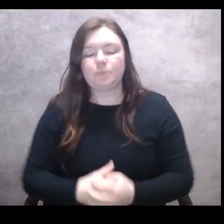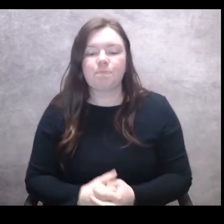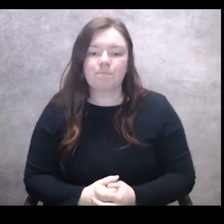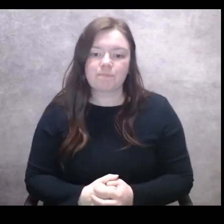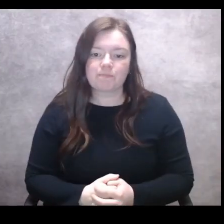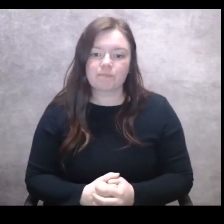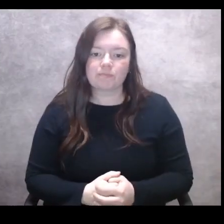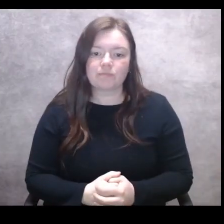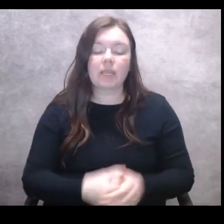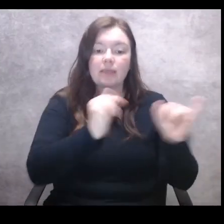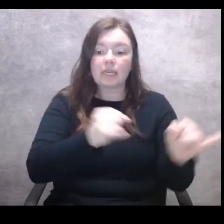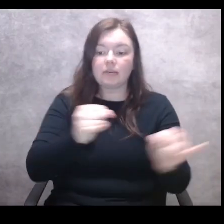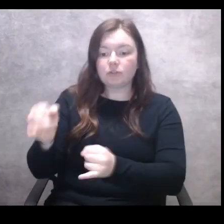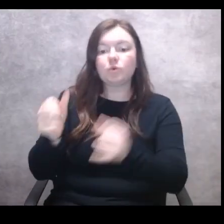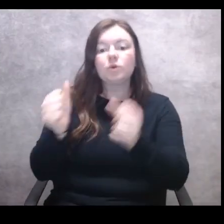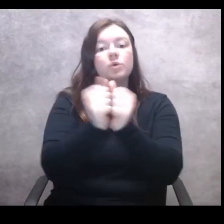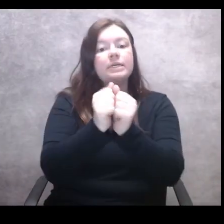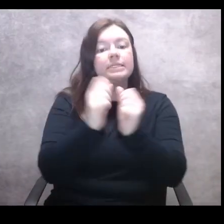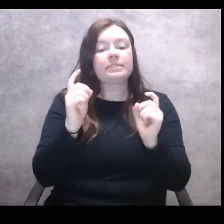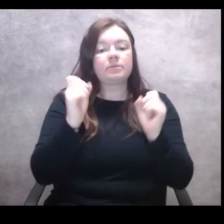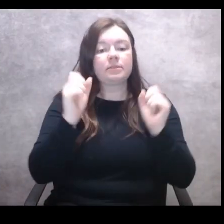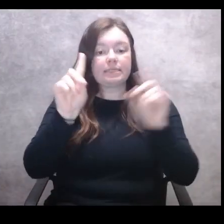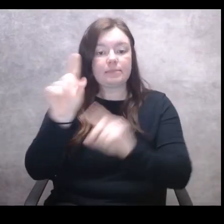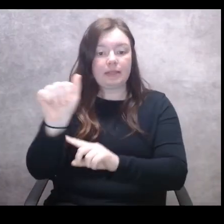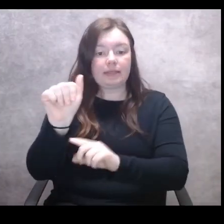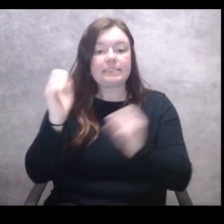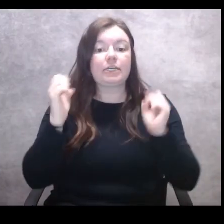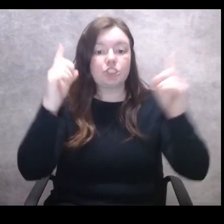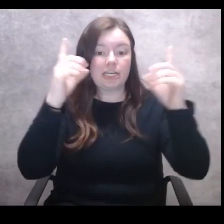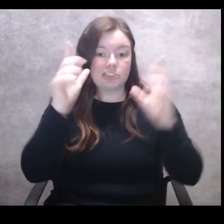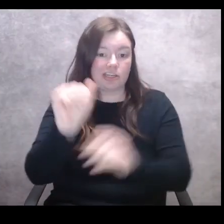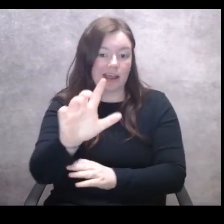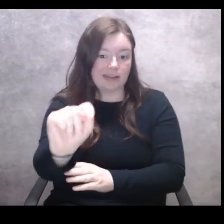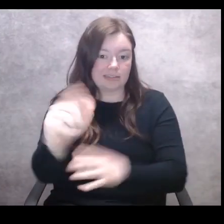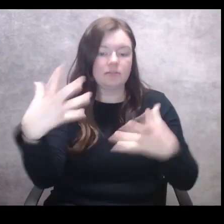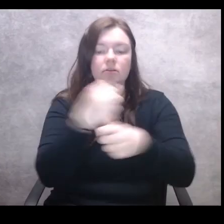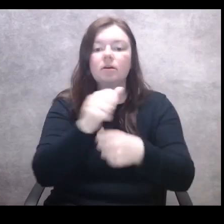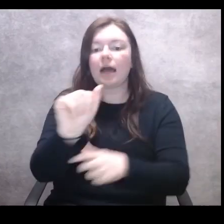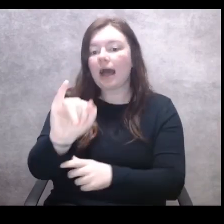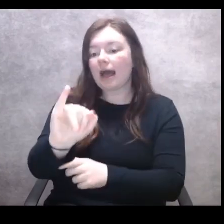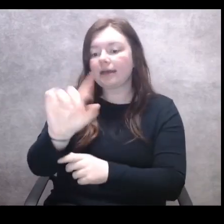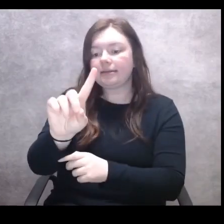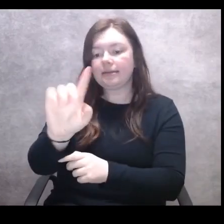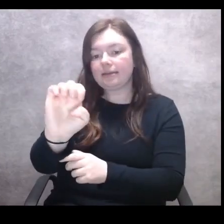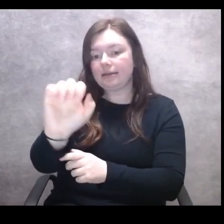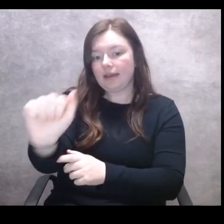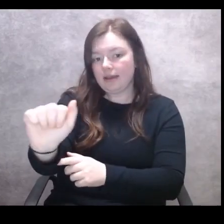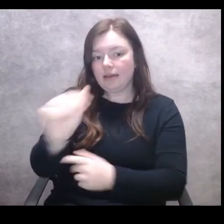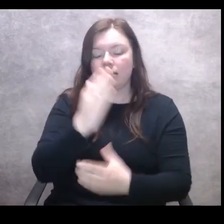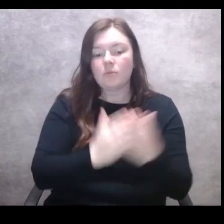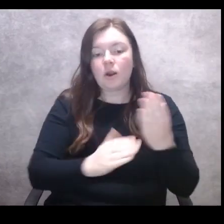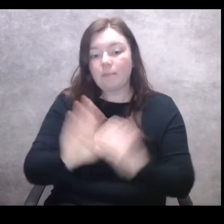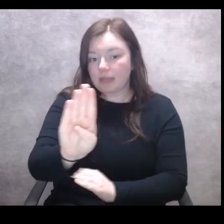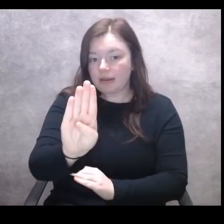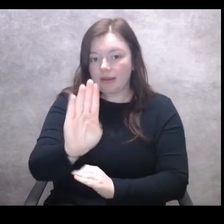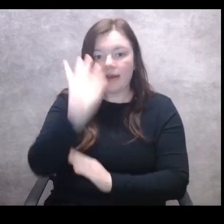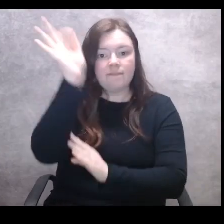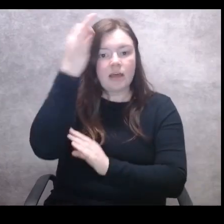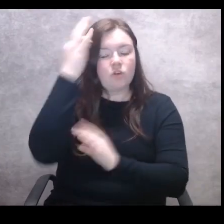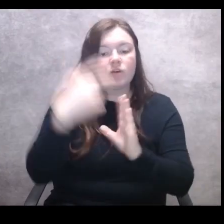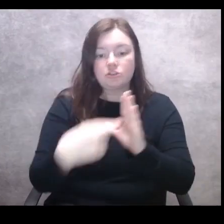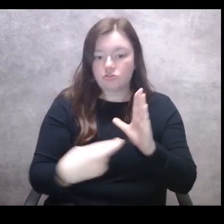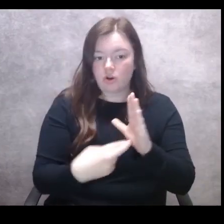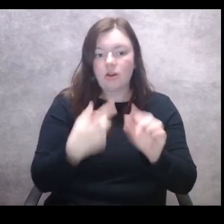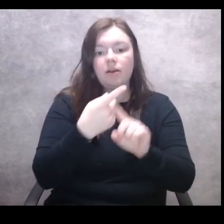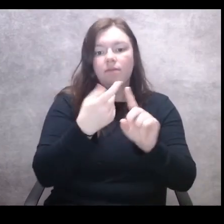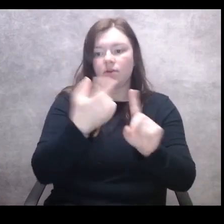language. The Individuals with Disabilities Education Act, or IDEA, Part B,